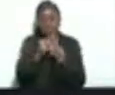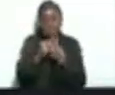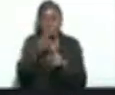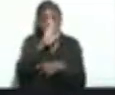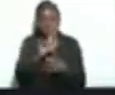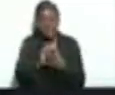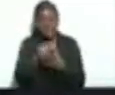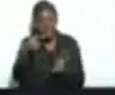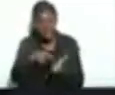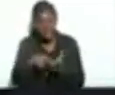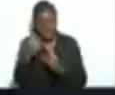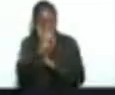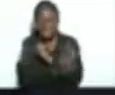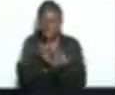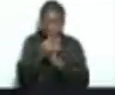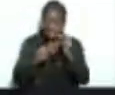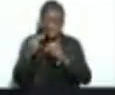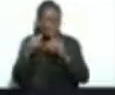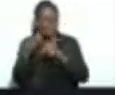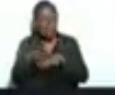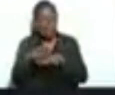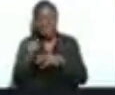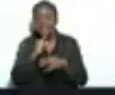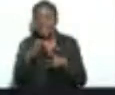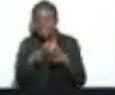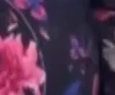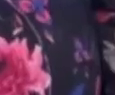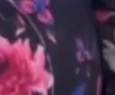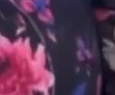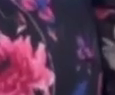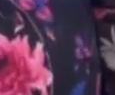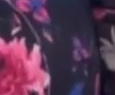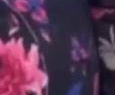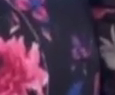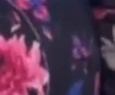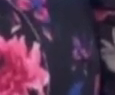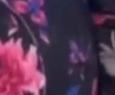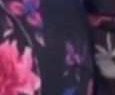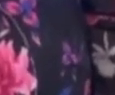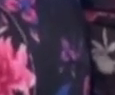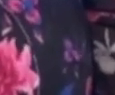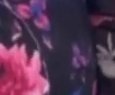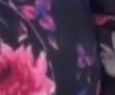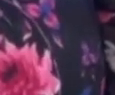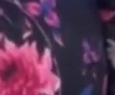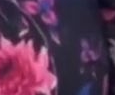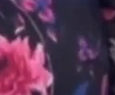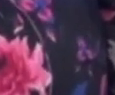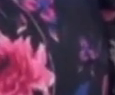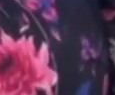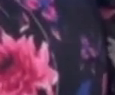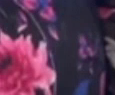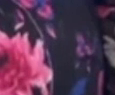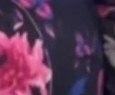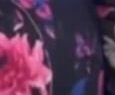this country is built on is actually magnified. Hello, everyone. I'm Fern Carey. Thank you for watching